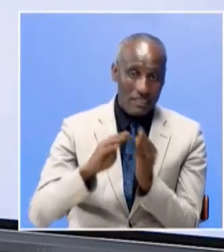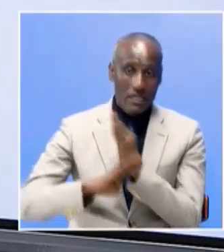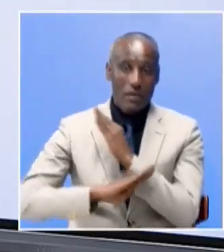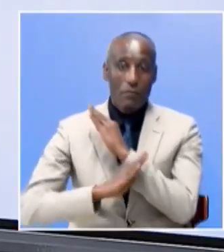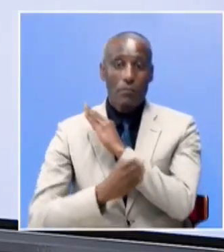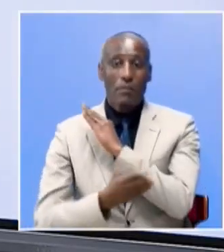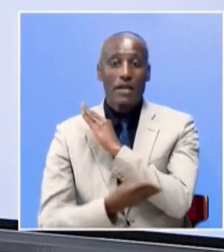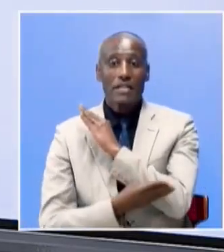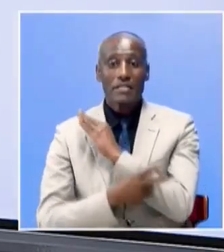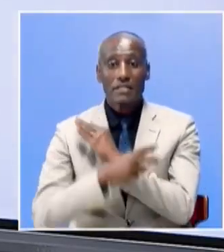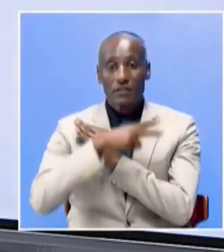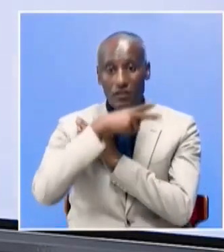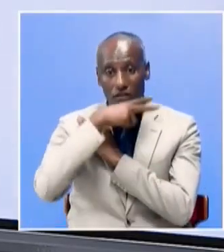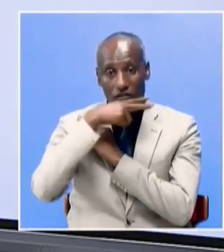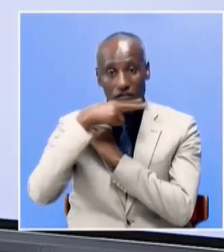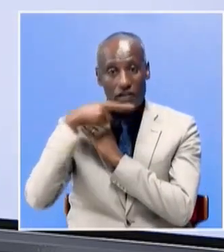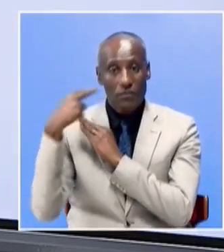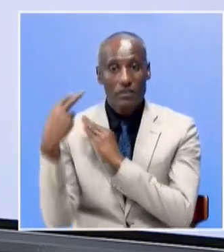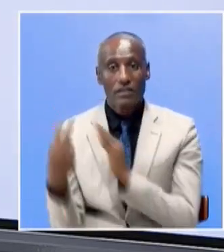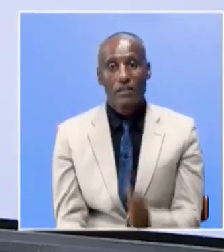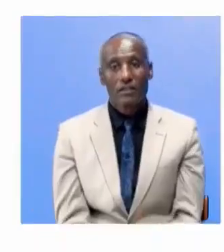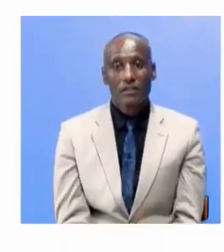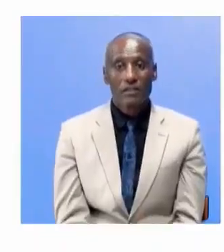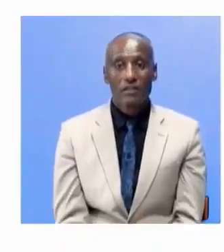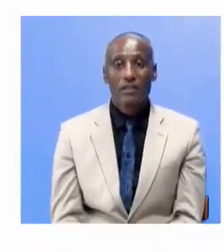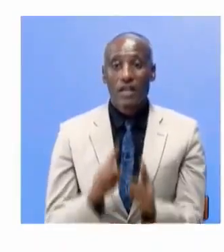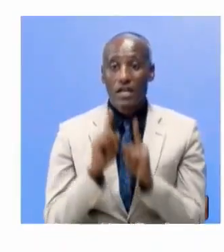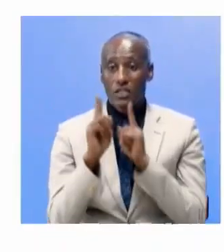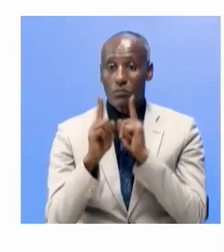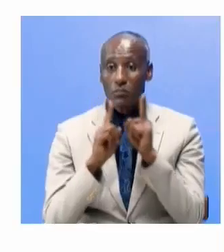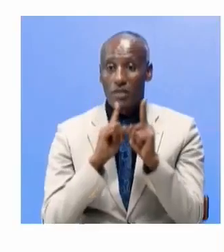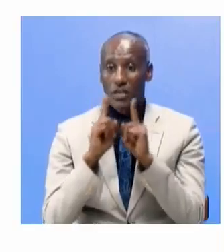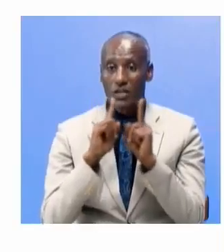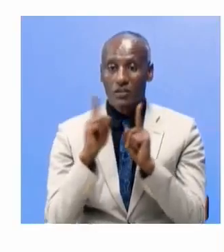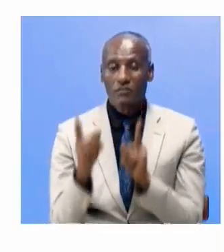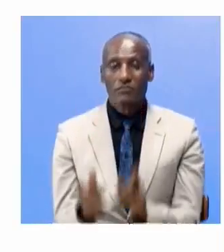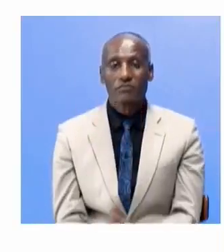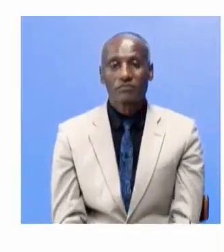Okay? They used to speak